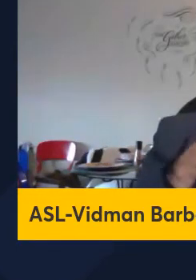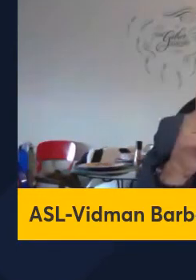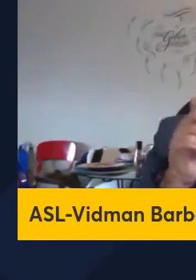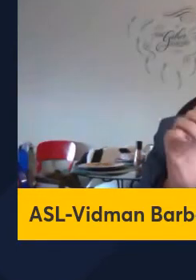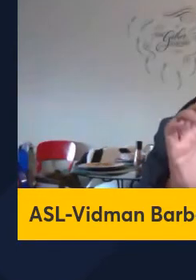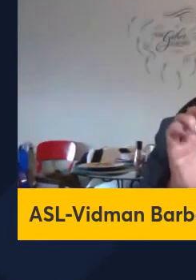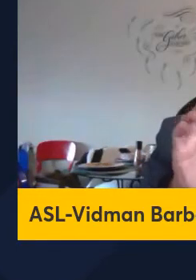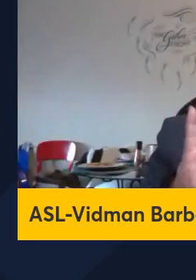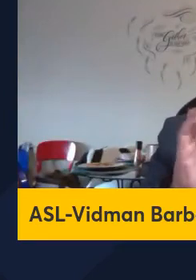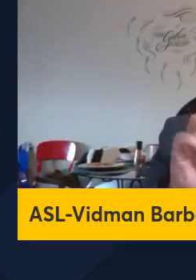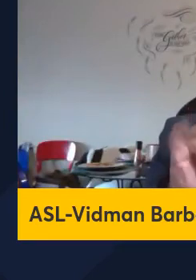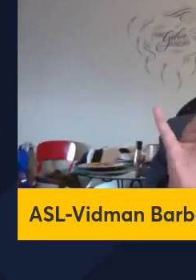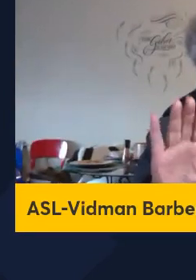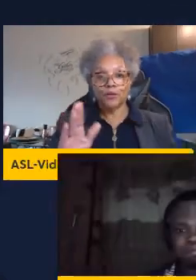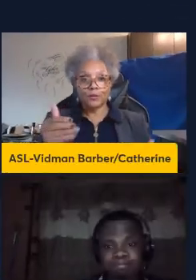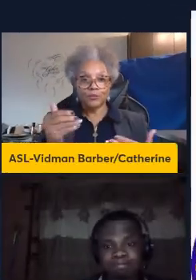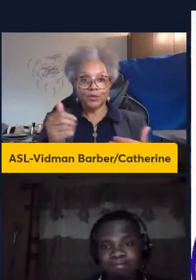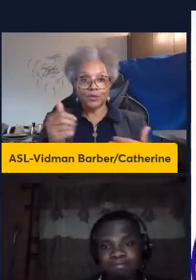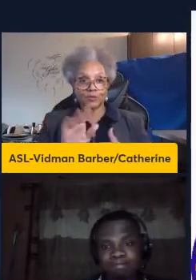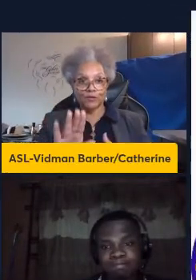presentation.